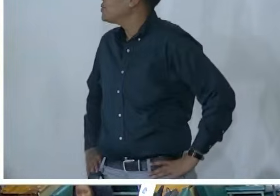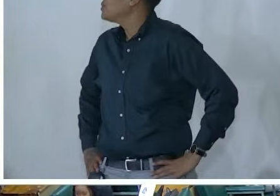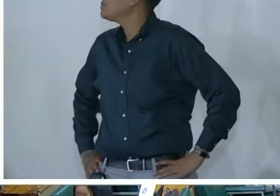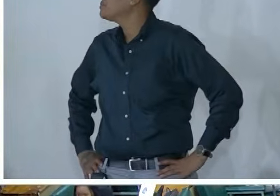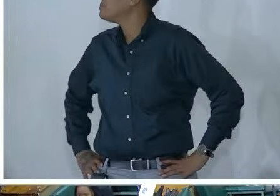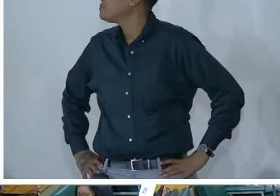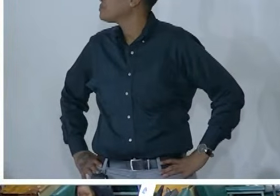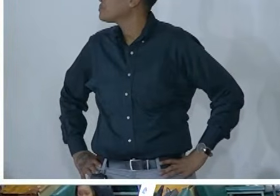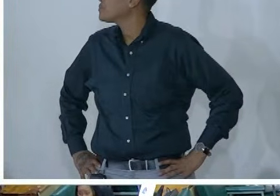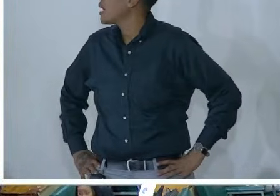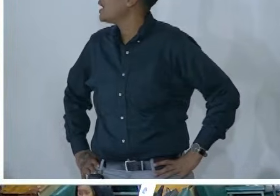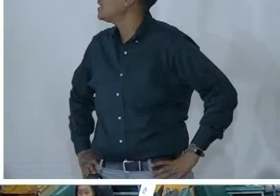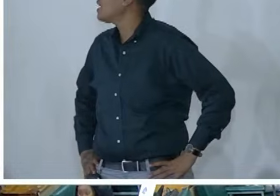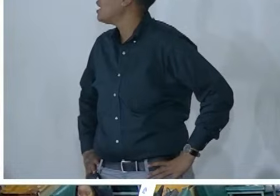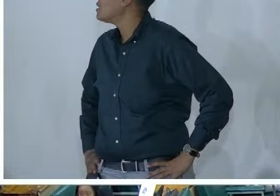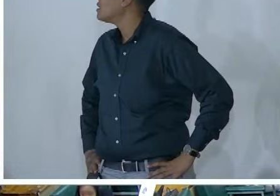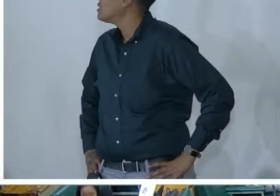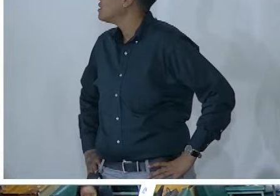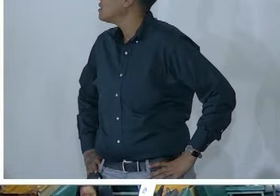yeah.